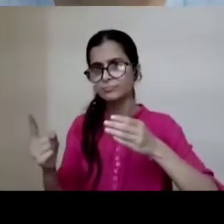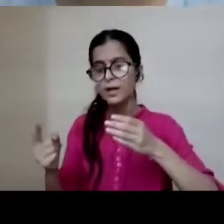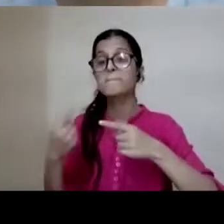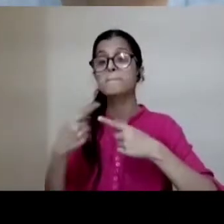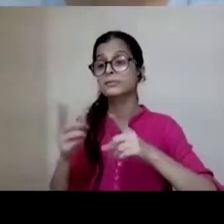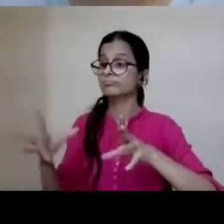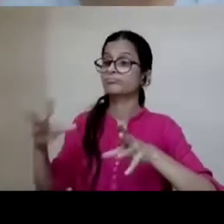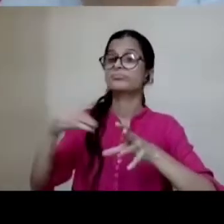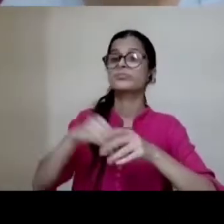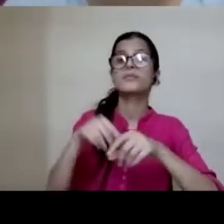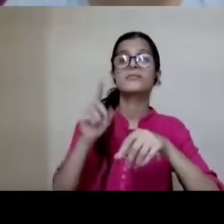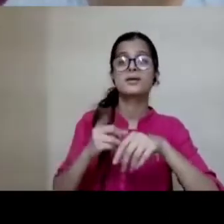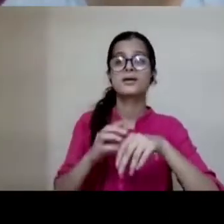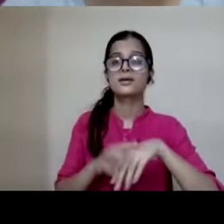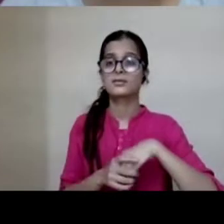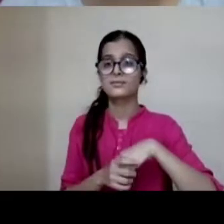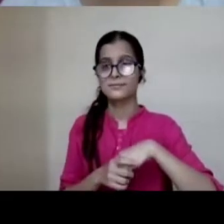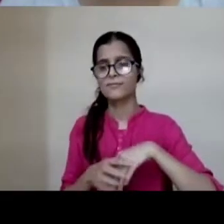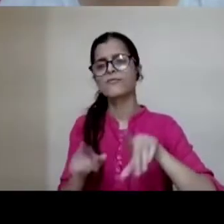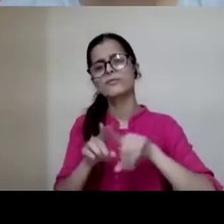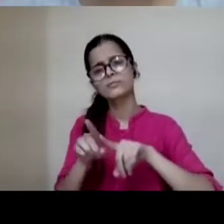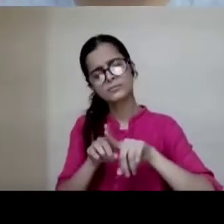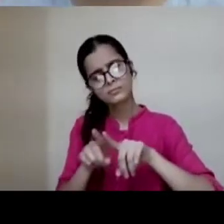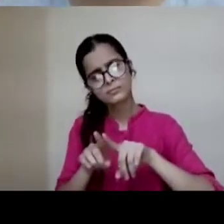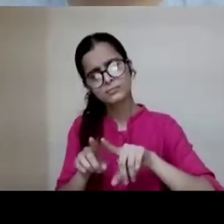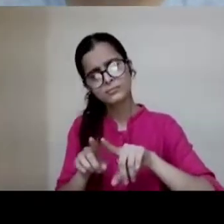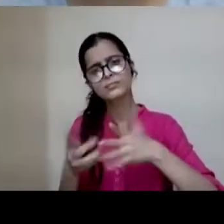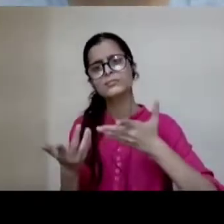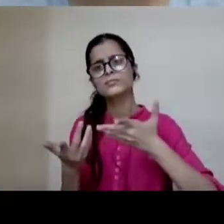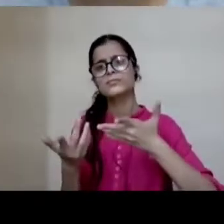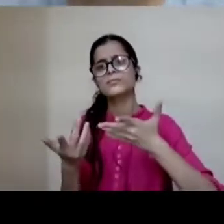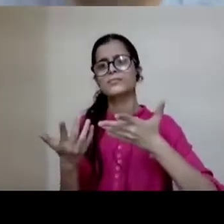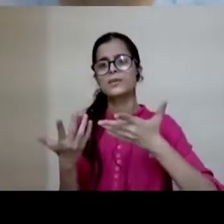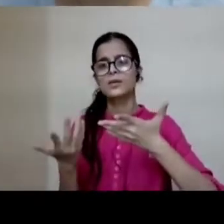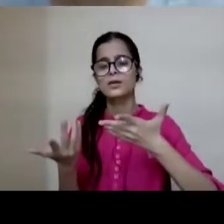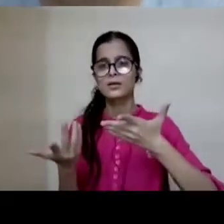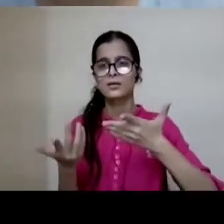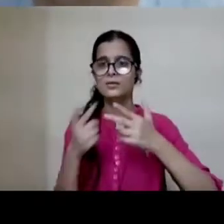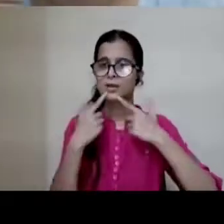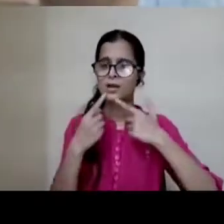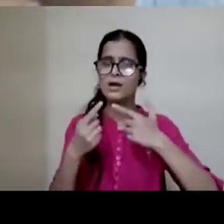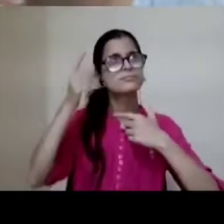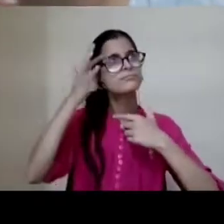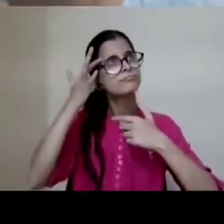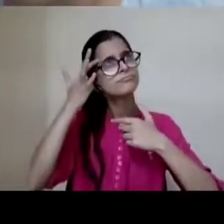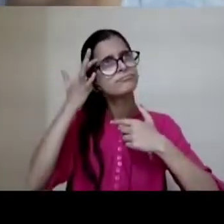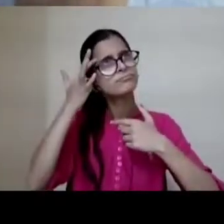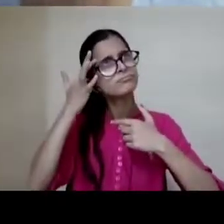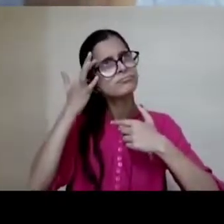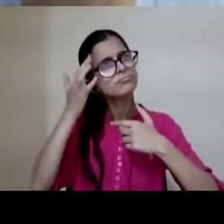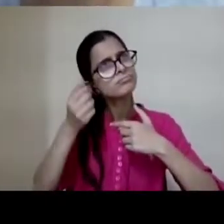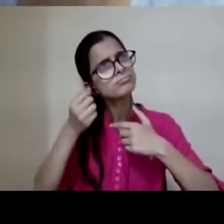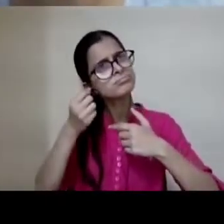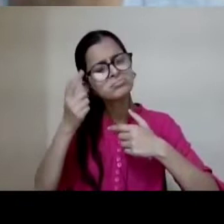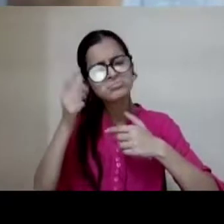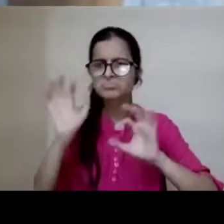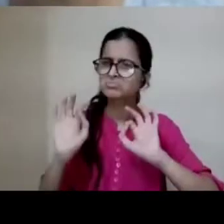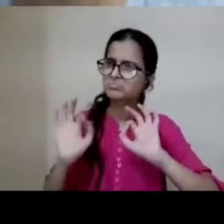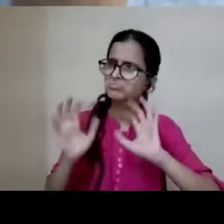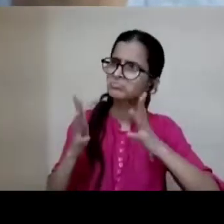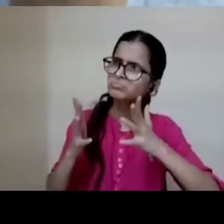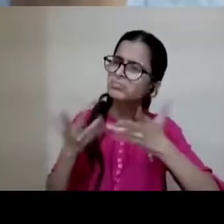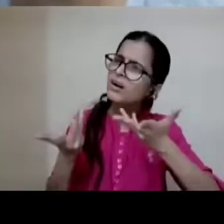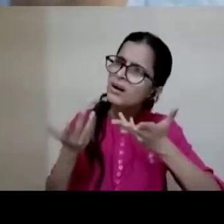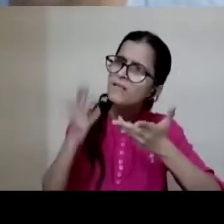in. Similarly, when you are sort of asking for a sound mind, you really don't have a very clear idea of why are